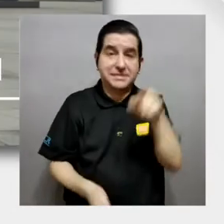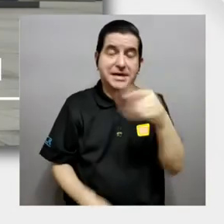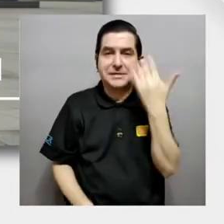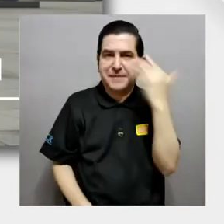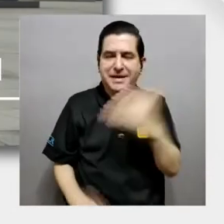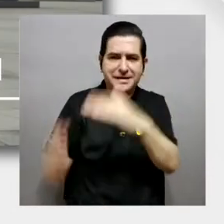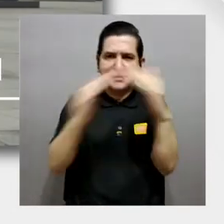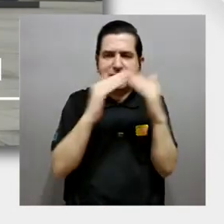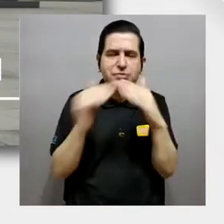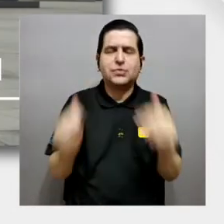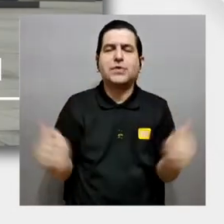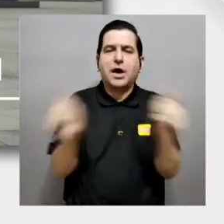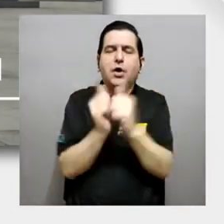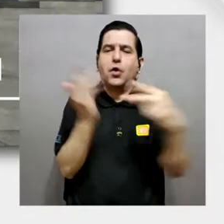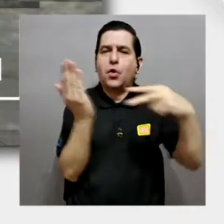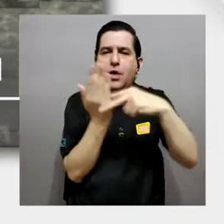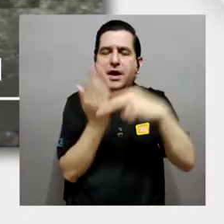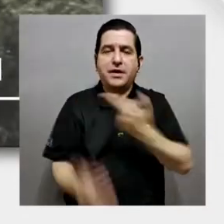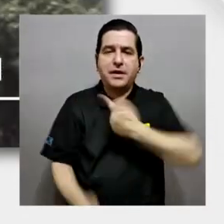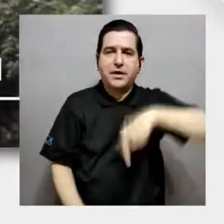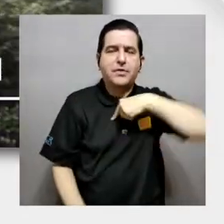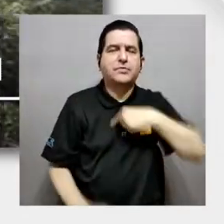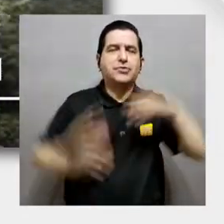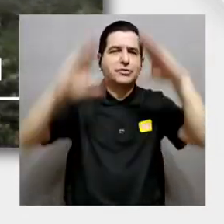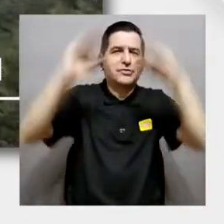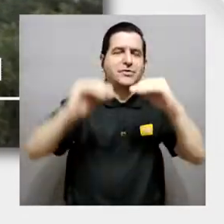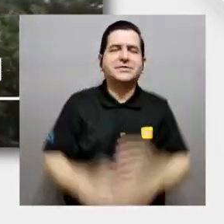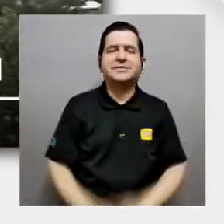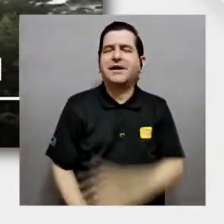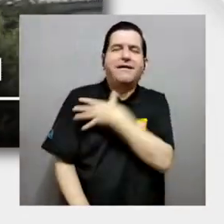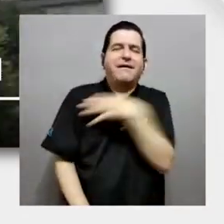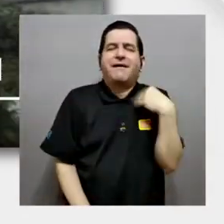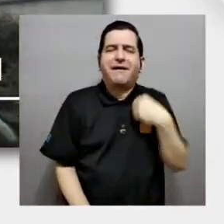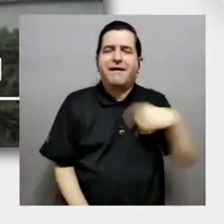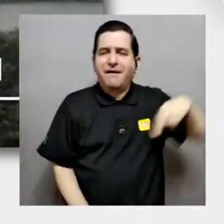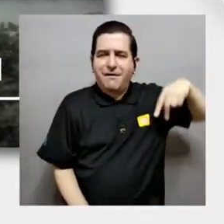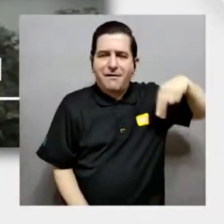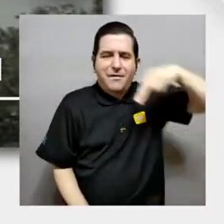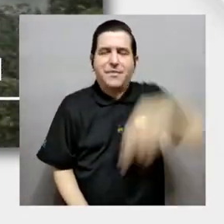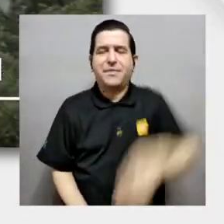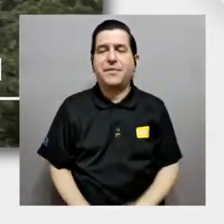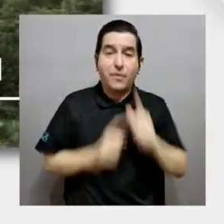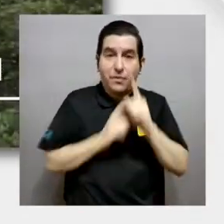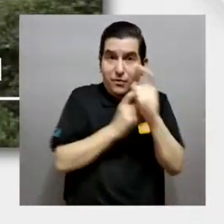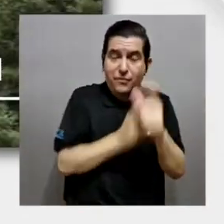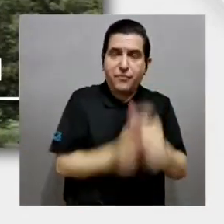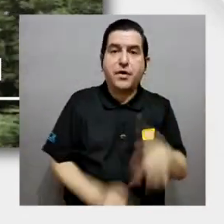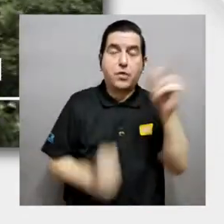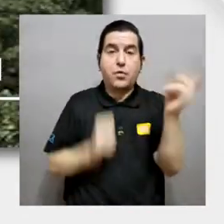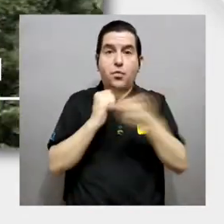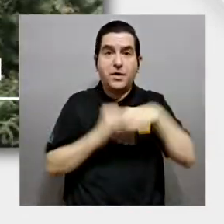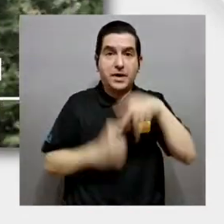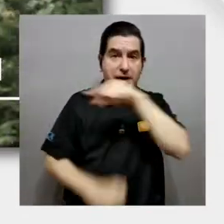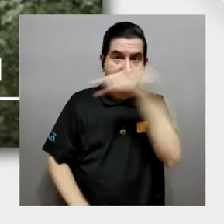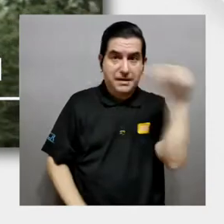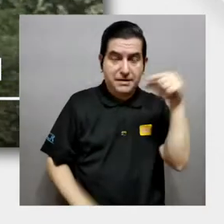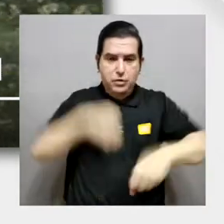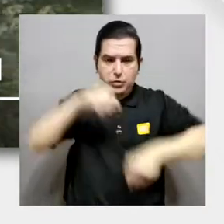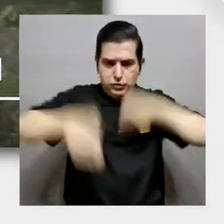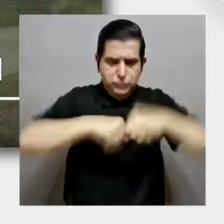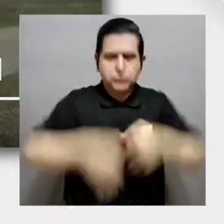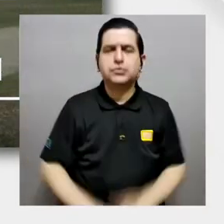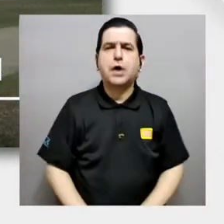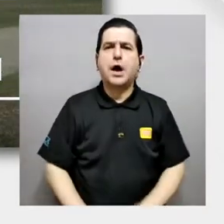like a city in the garden. So we Malaysian love jogging in the evening. We go cycling at least once a week.